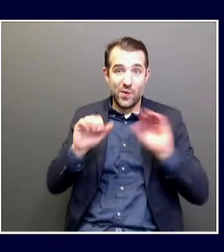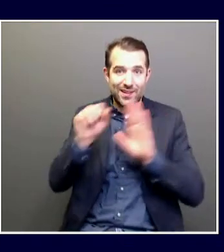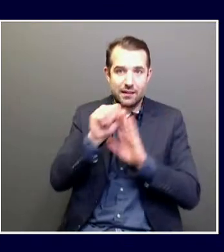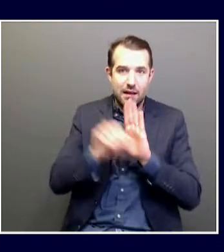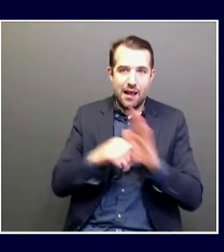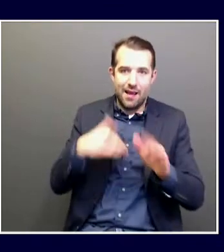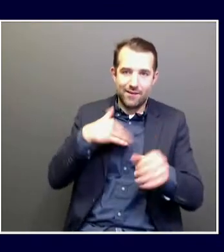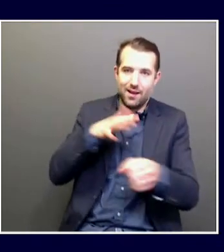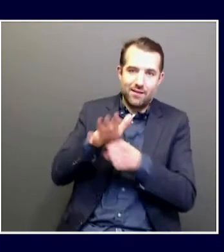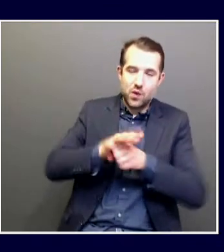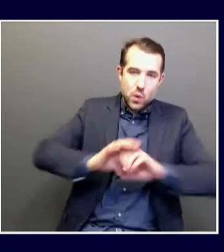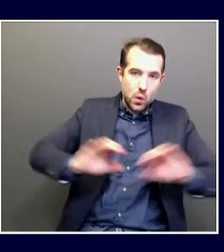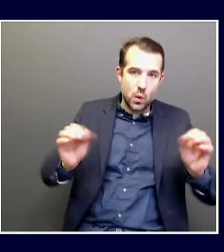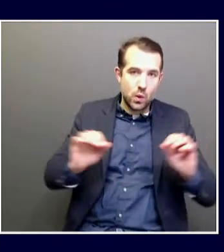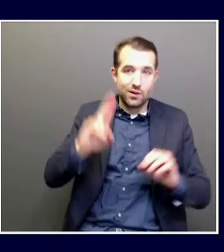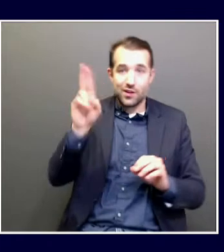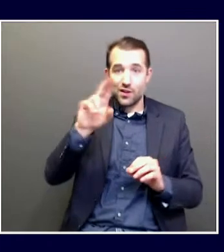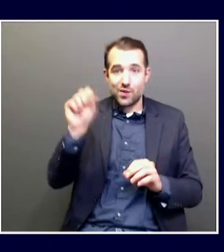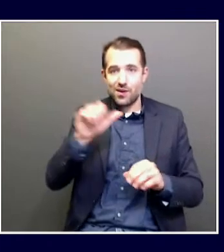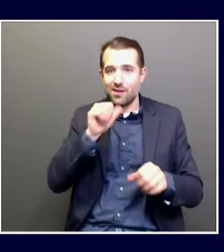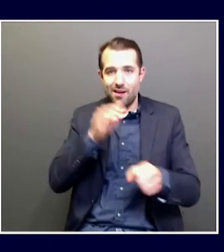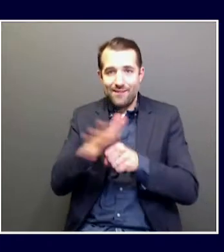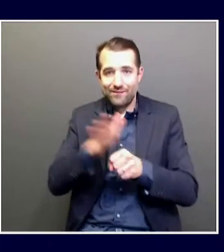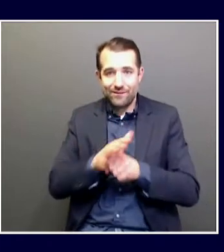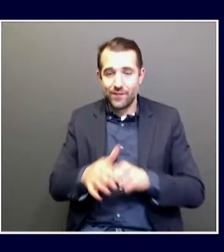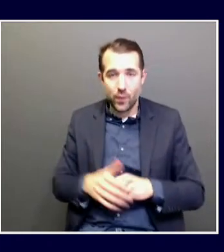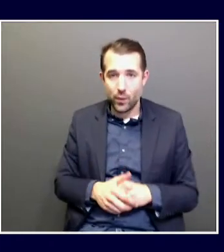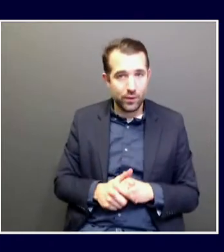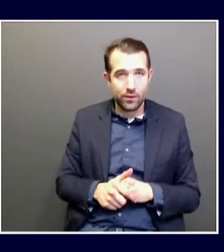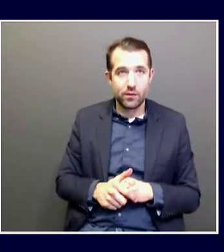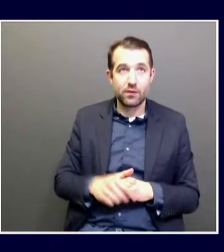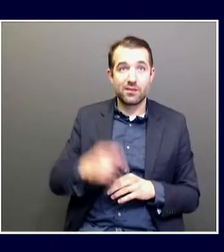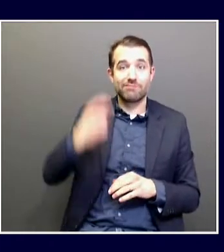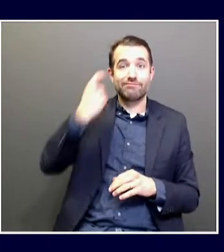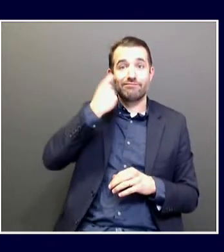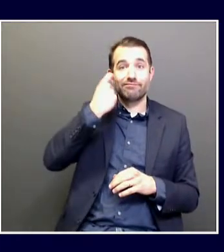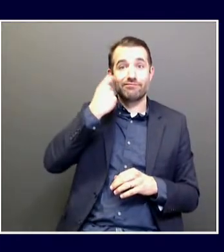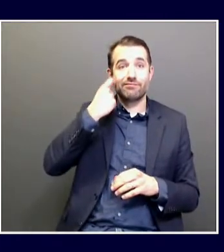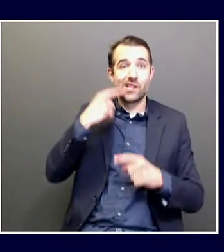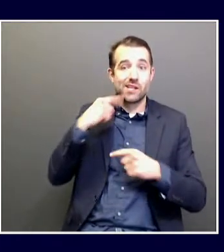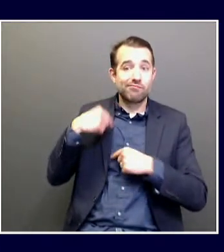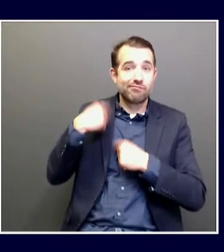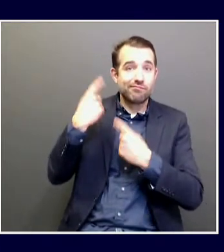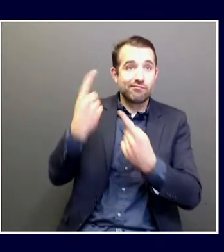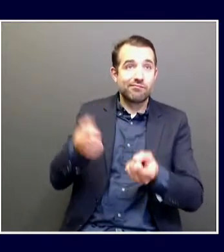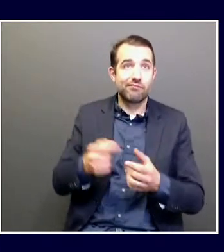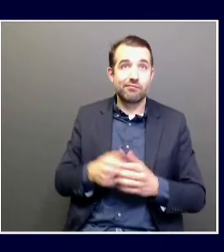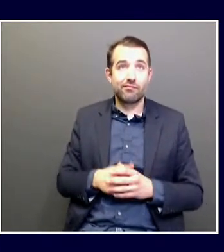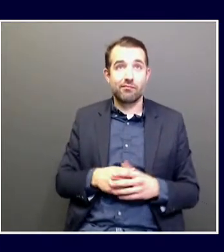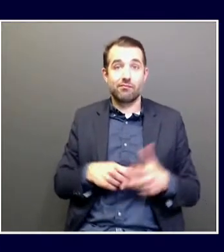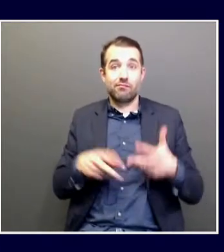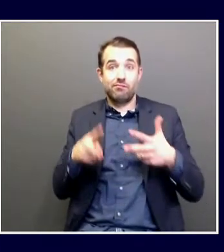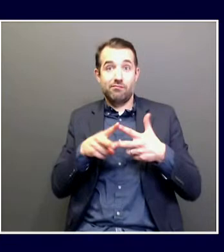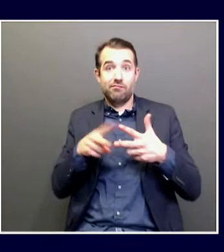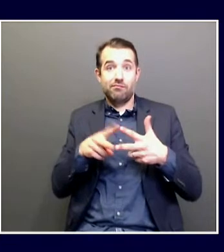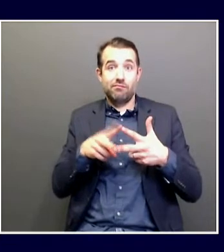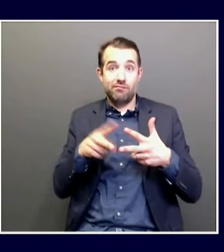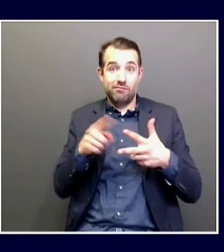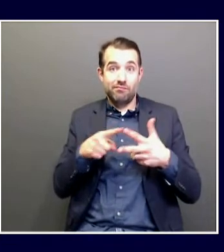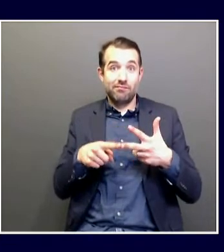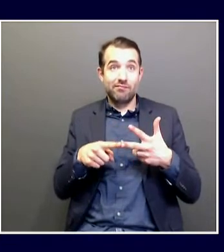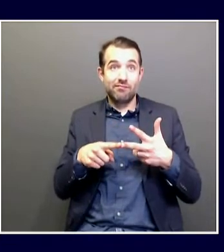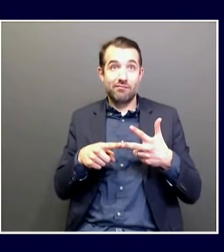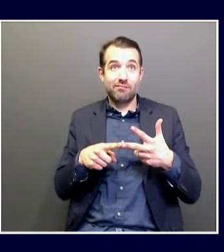country does not. Because up until very recently, the other two monoclonal antibodies, Regencov and